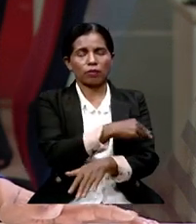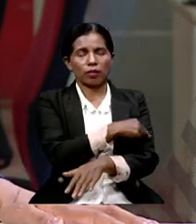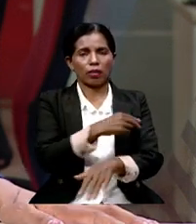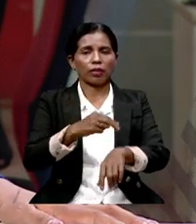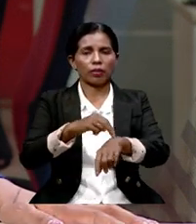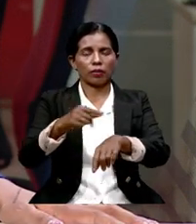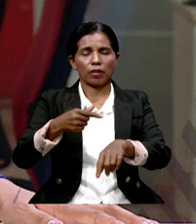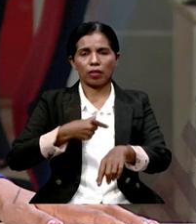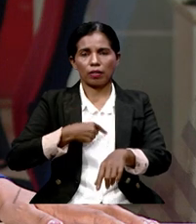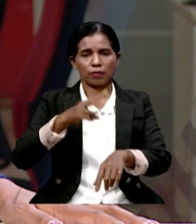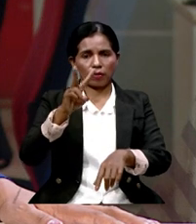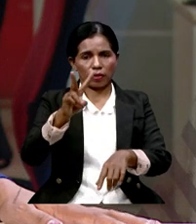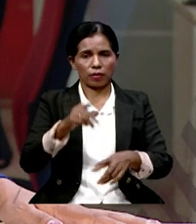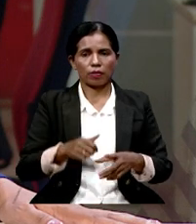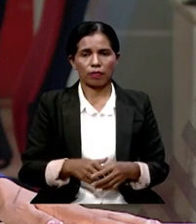Valadares.